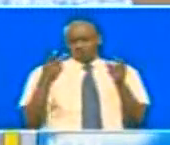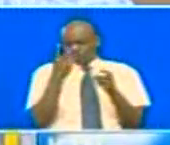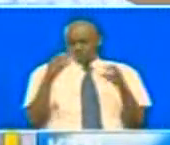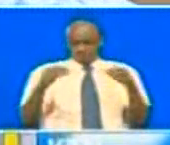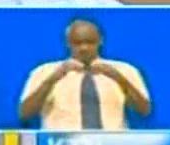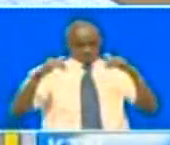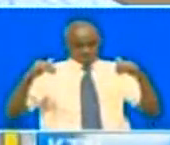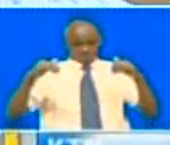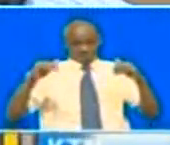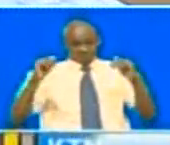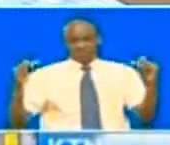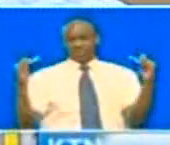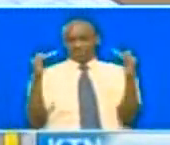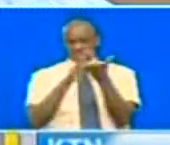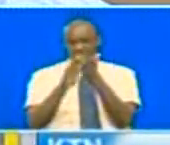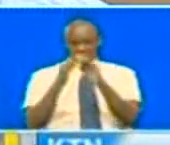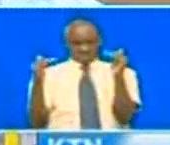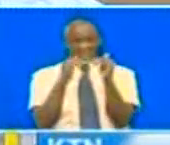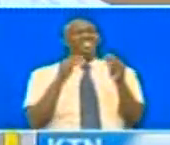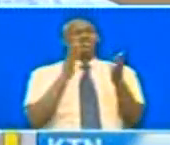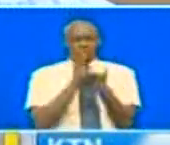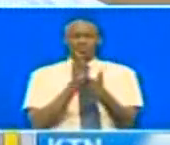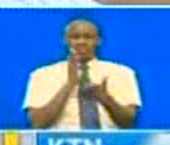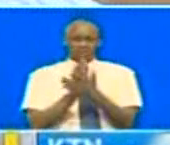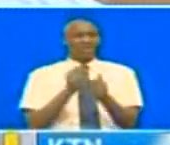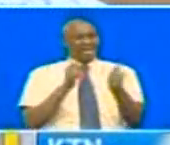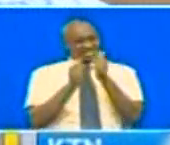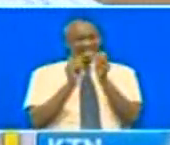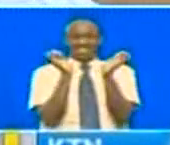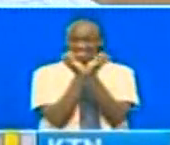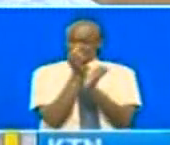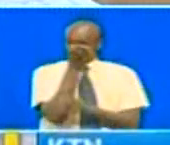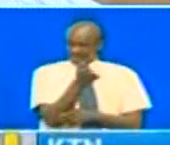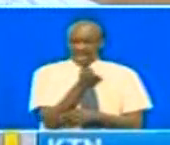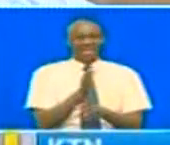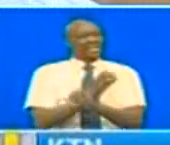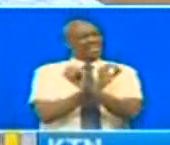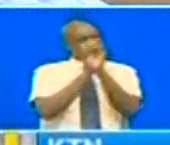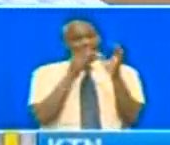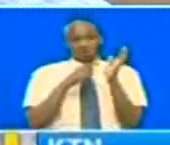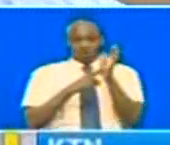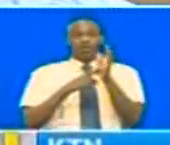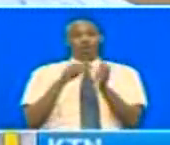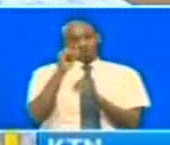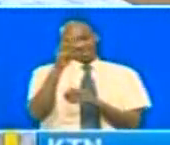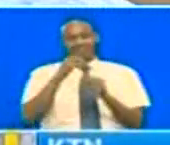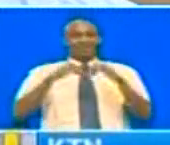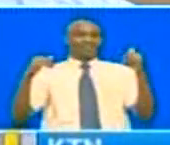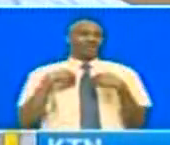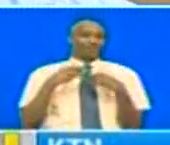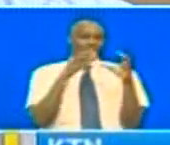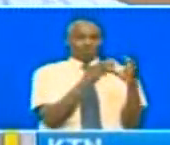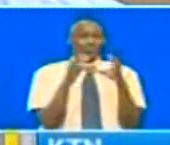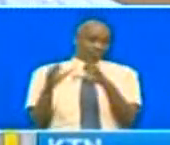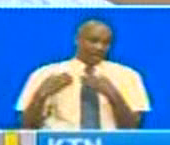because it was evident when we were at Kasarani that there were two groups, and the National Governing Council deliberated and agreed